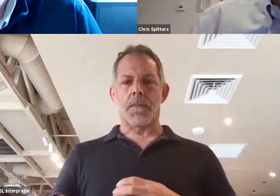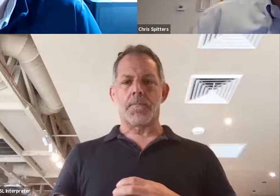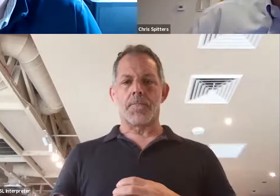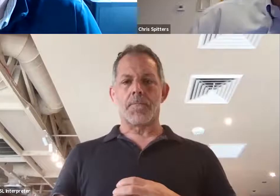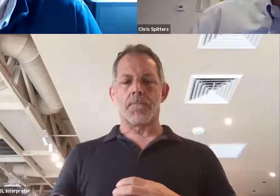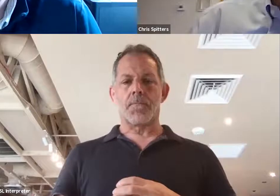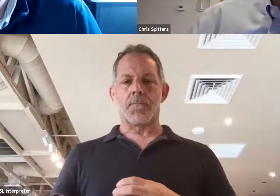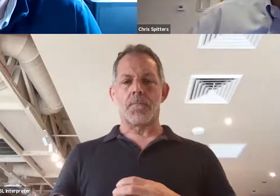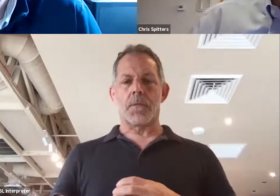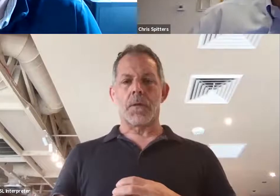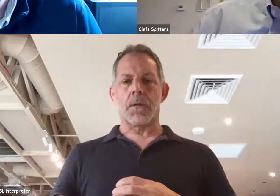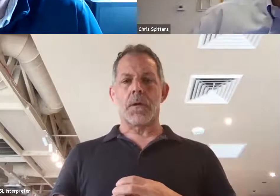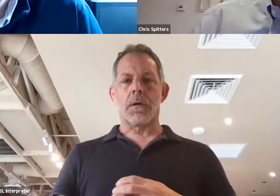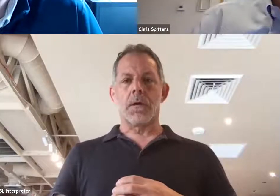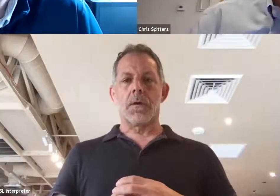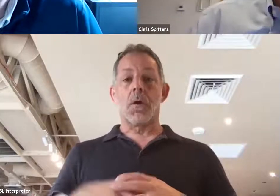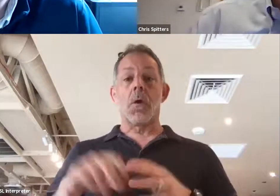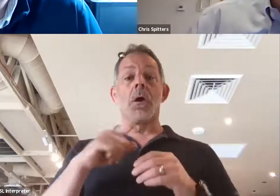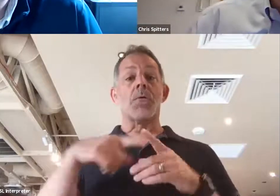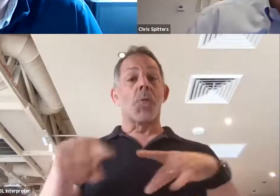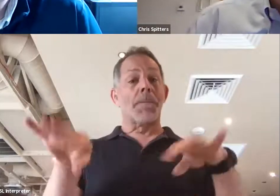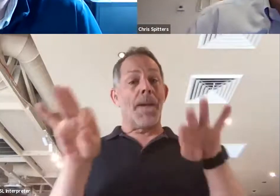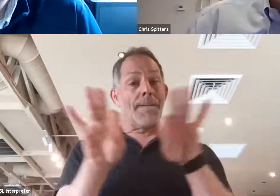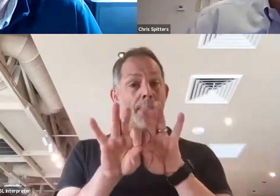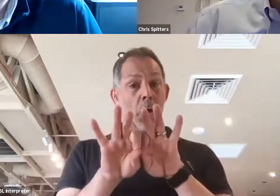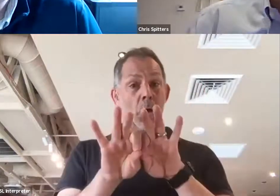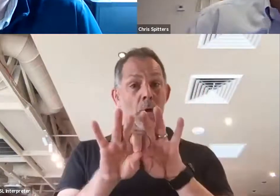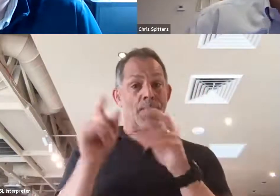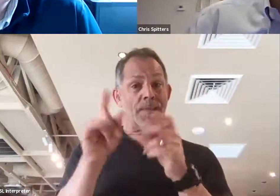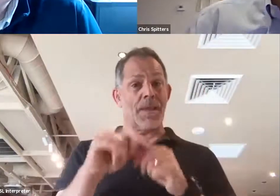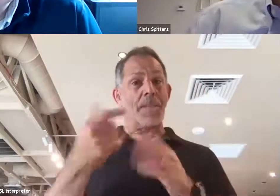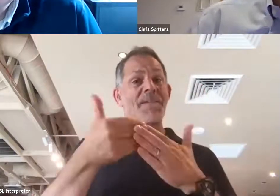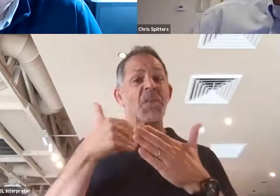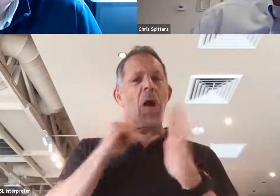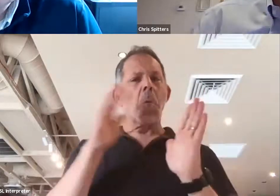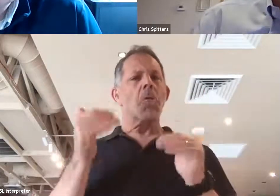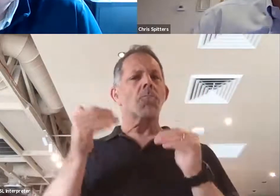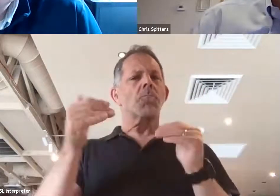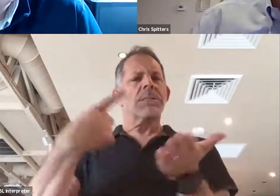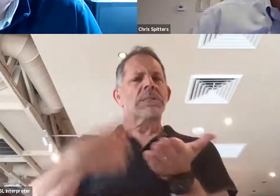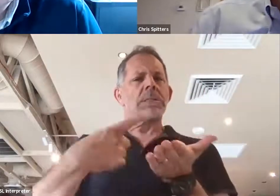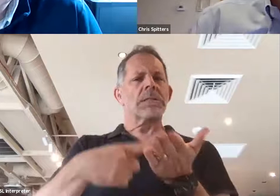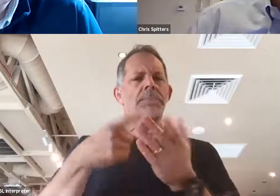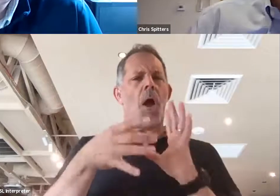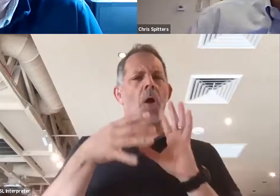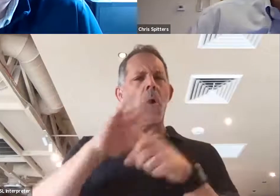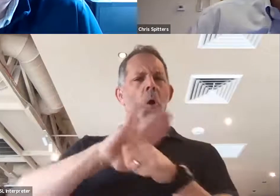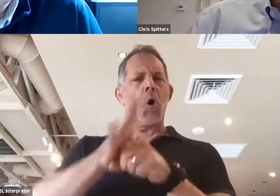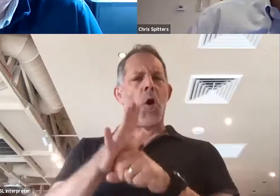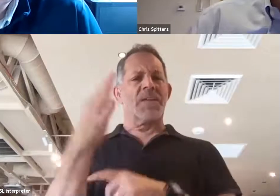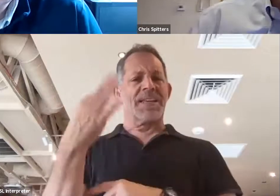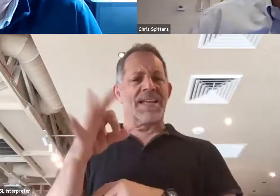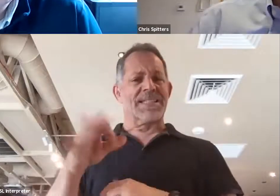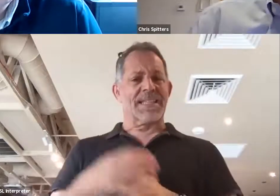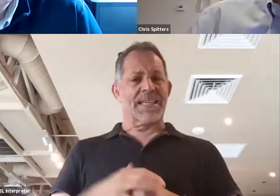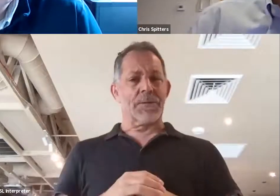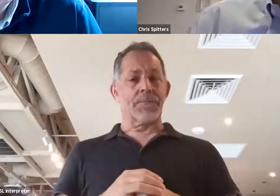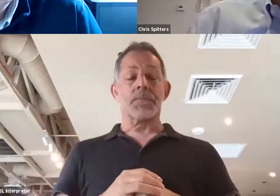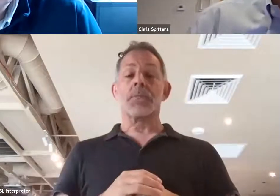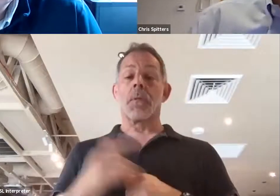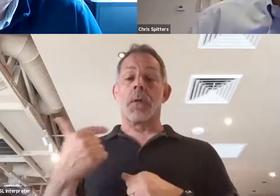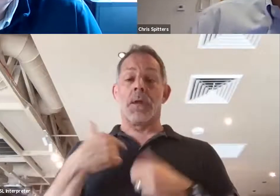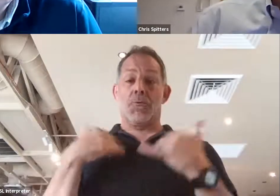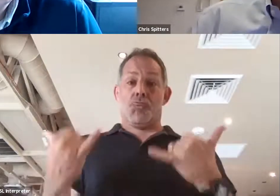just want to reiterate his endorsement of influenza vaccination for all of us,